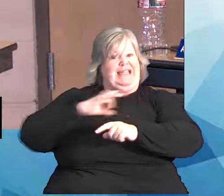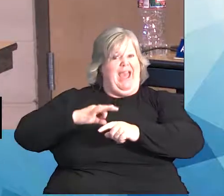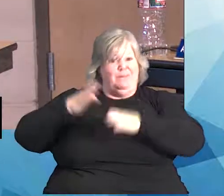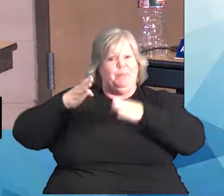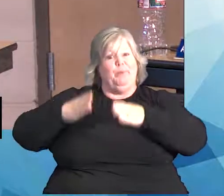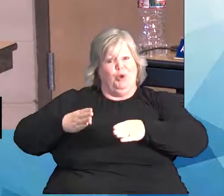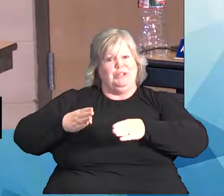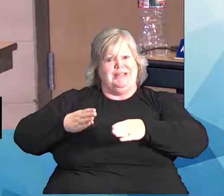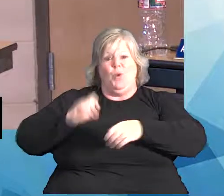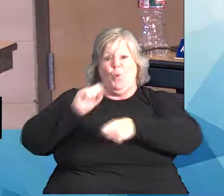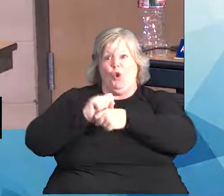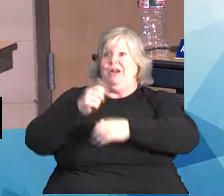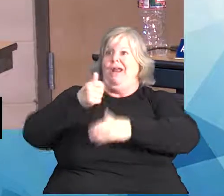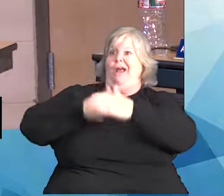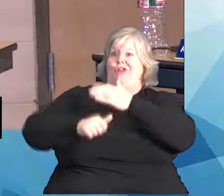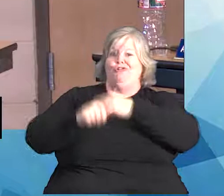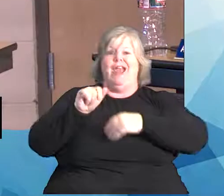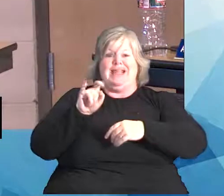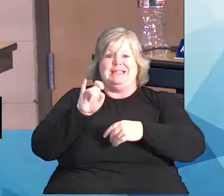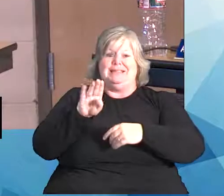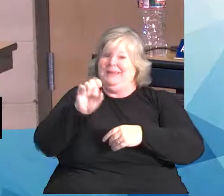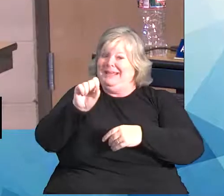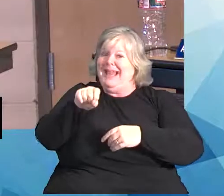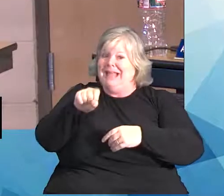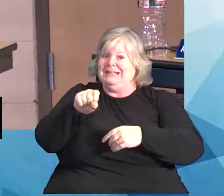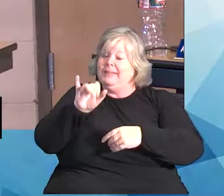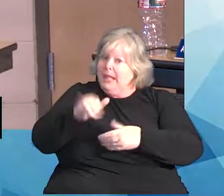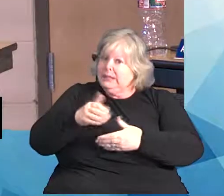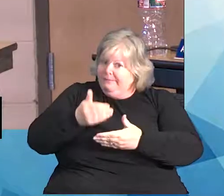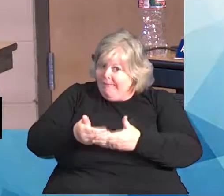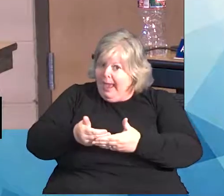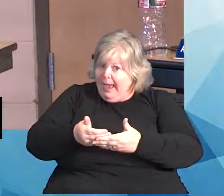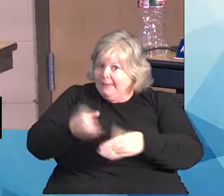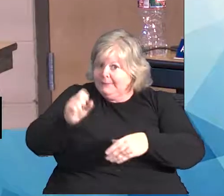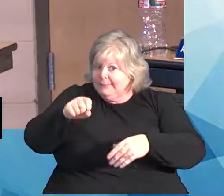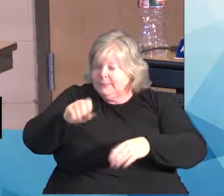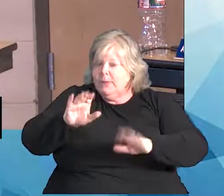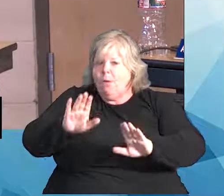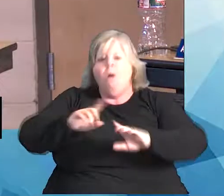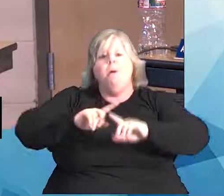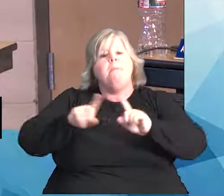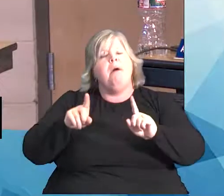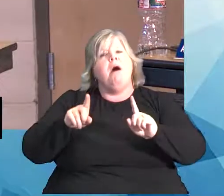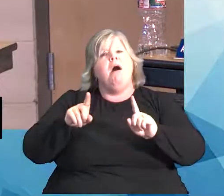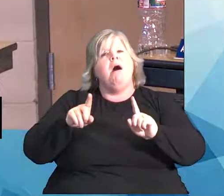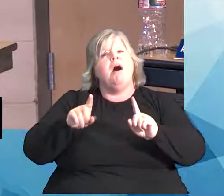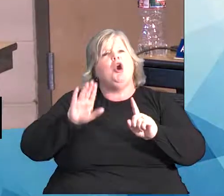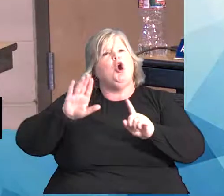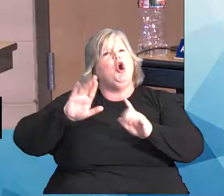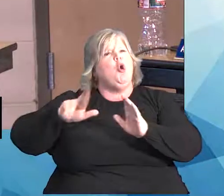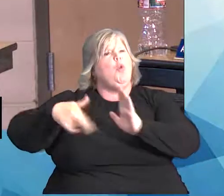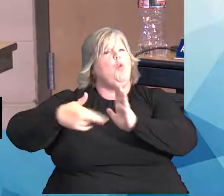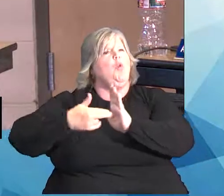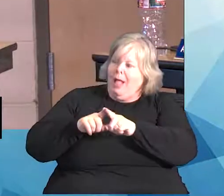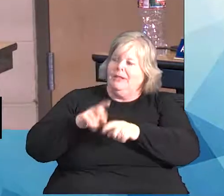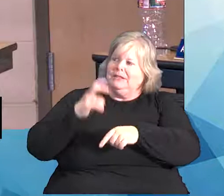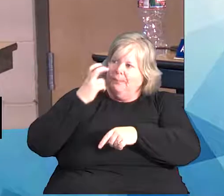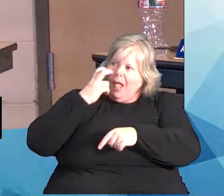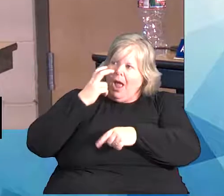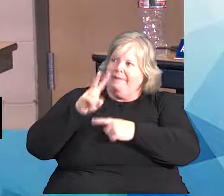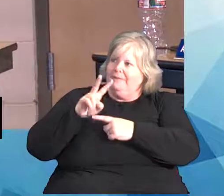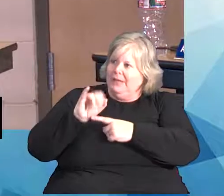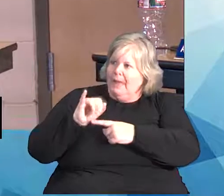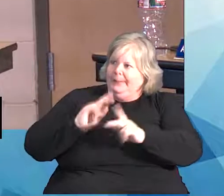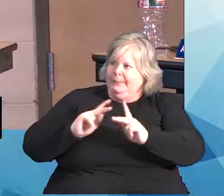so that is a fact. But she operated independently.